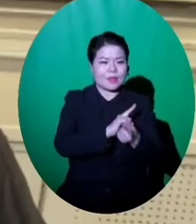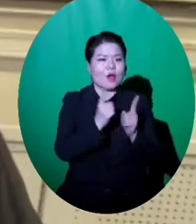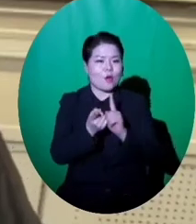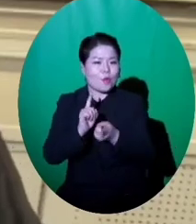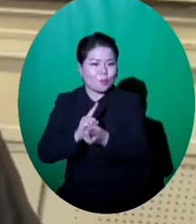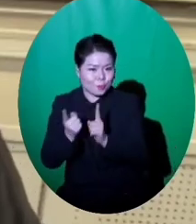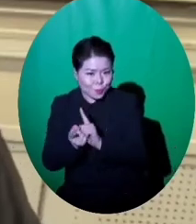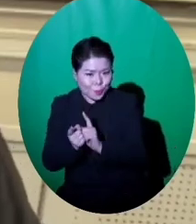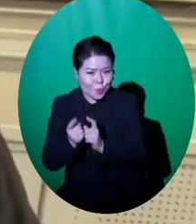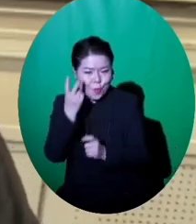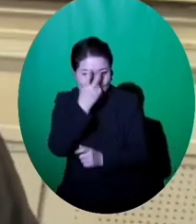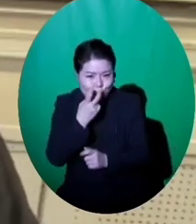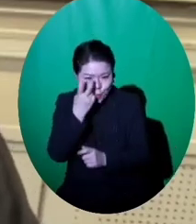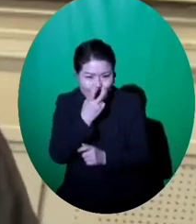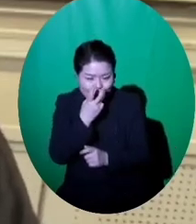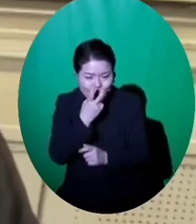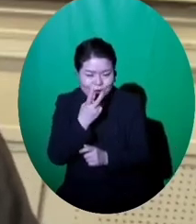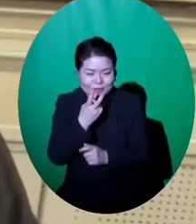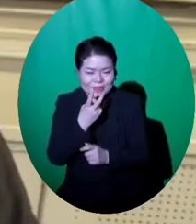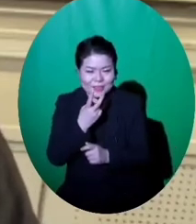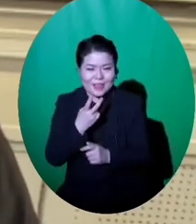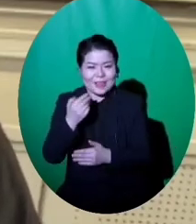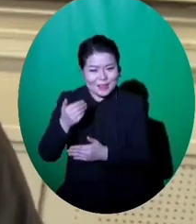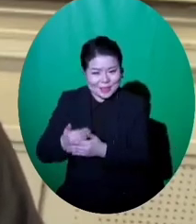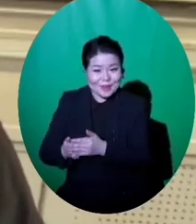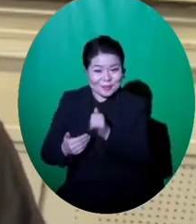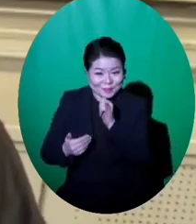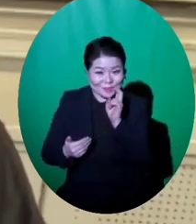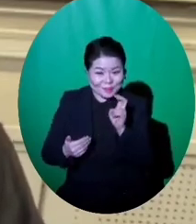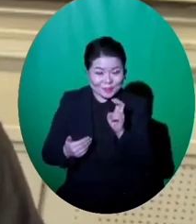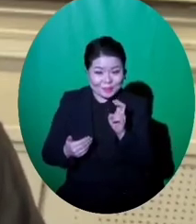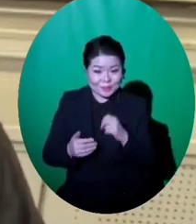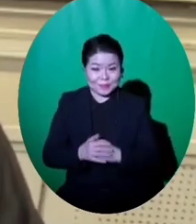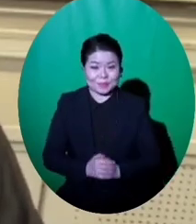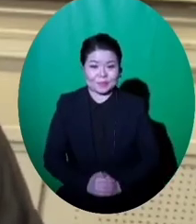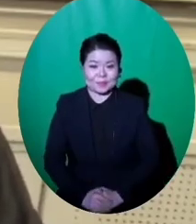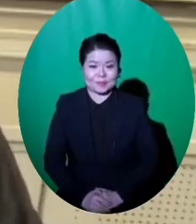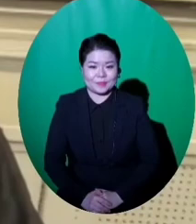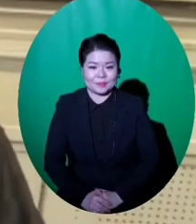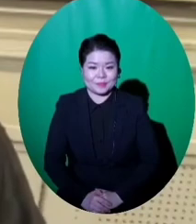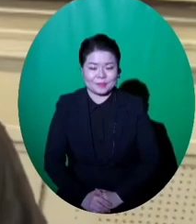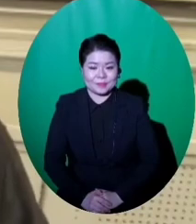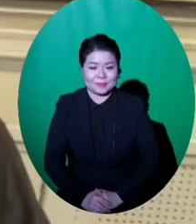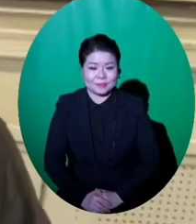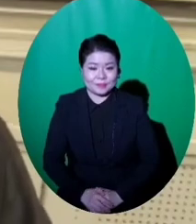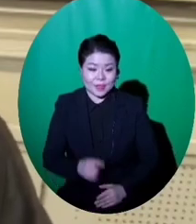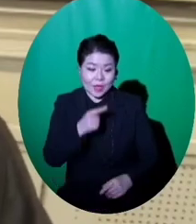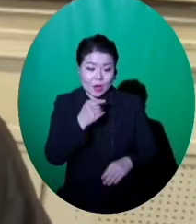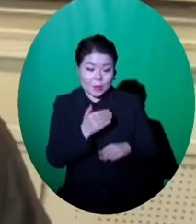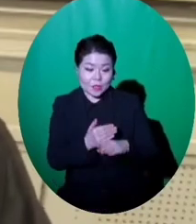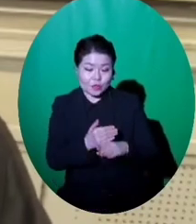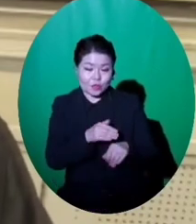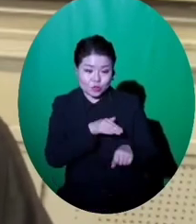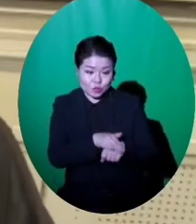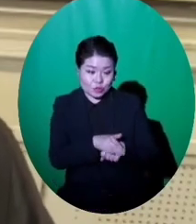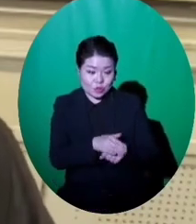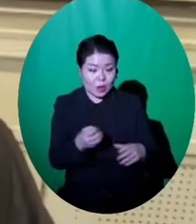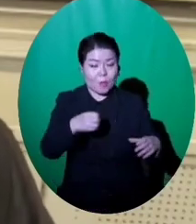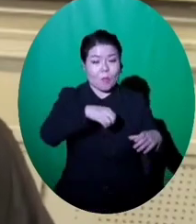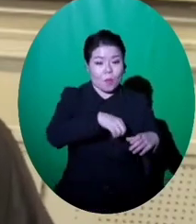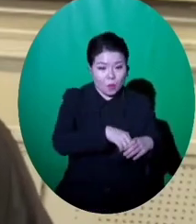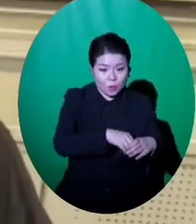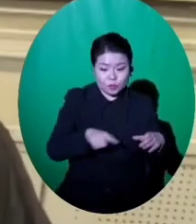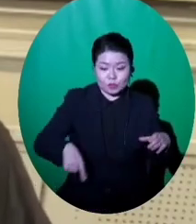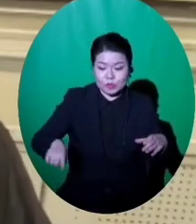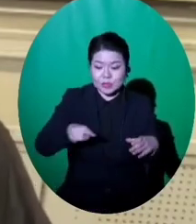of democracy as structures to make care easier, using the language we already know, looking at the